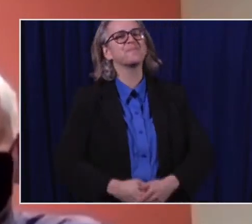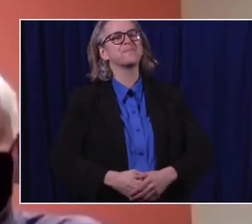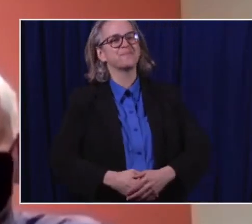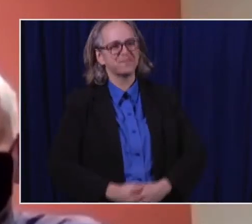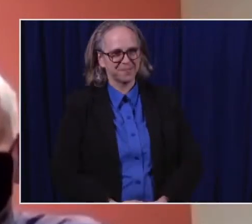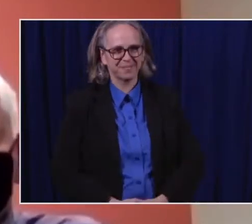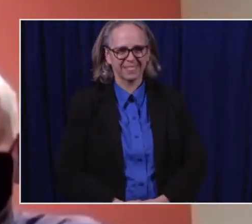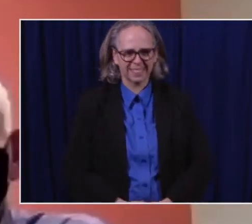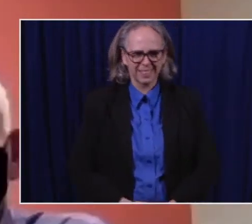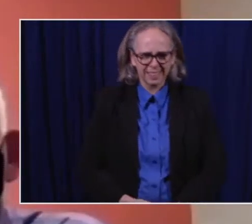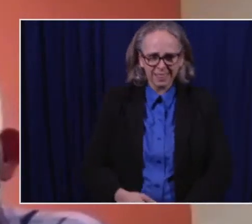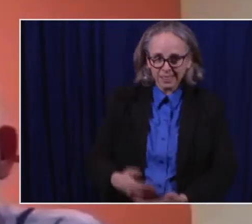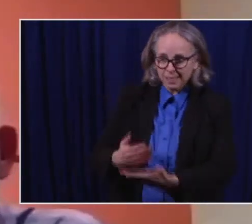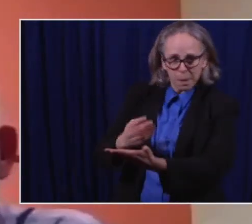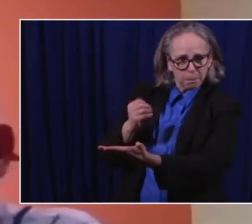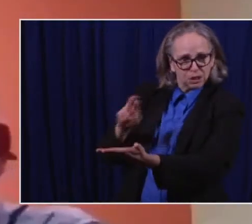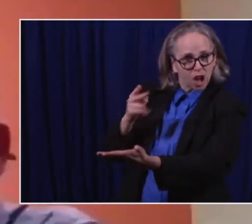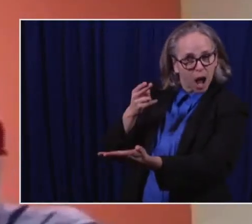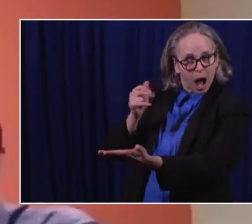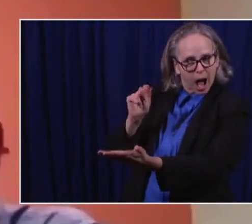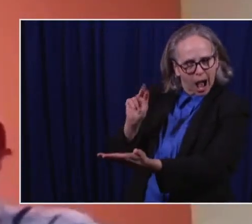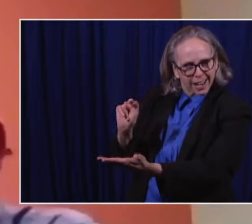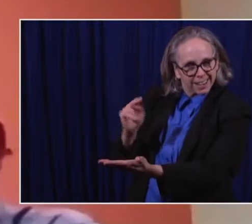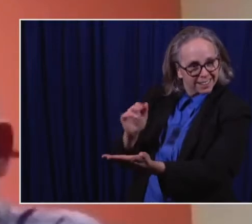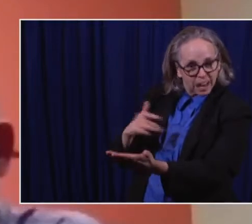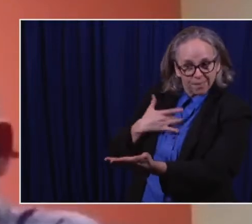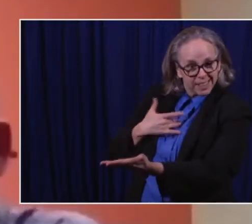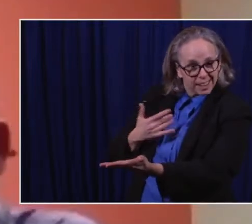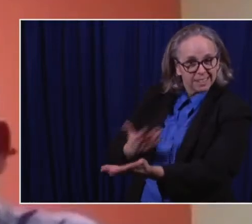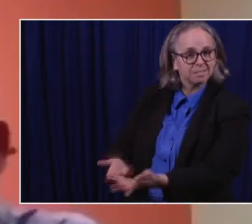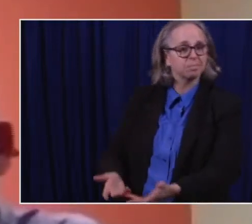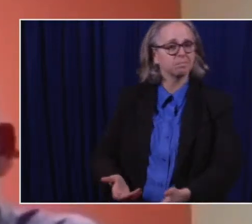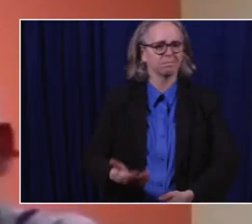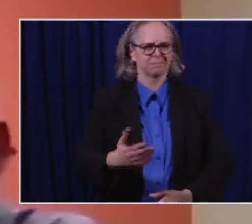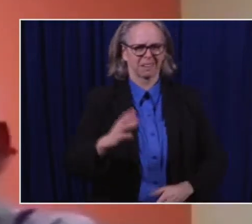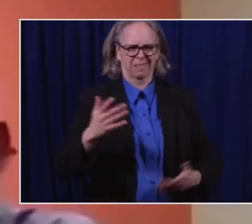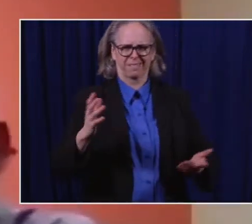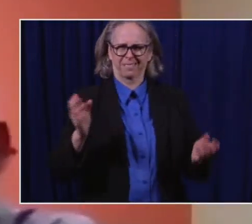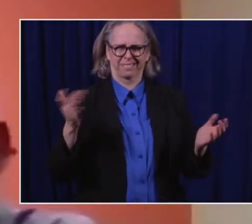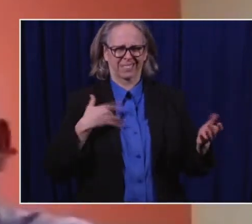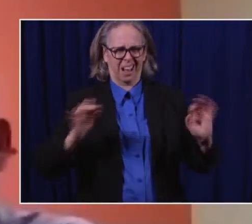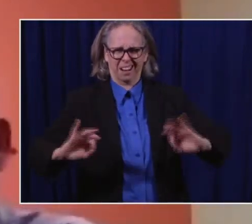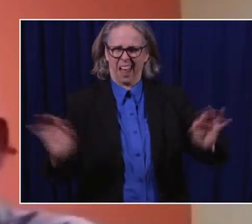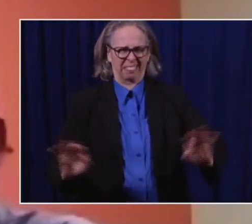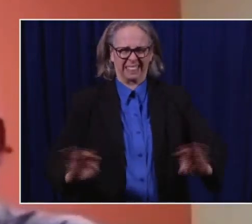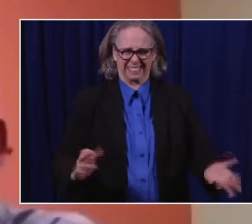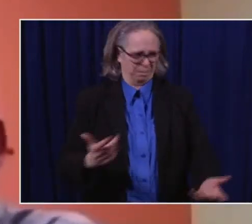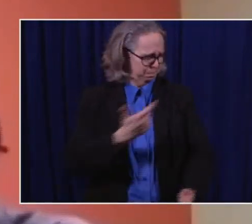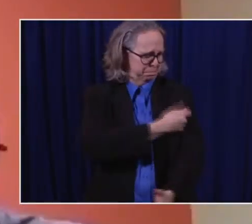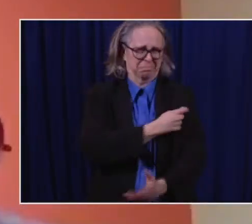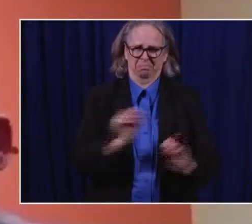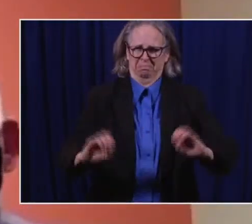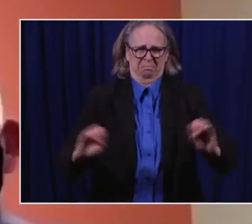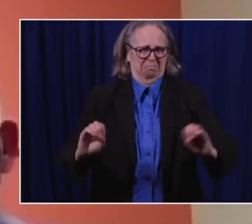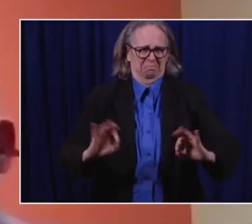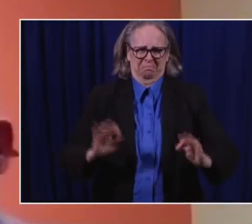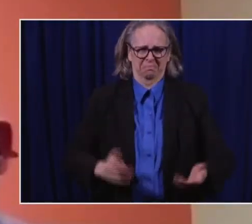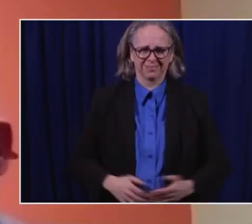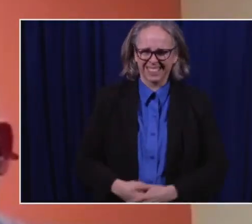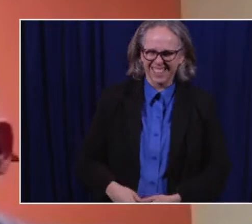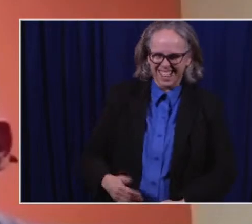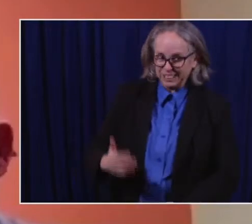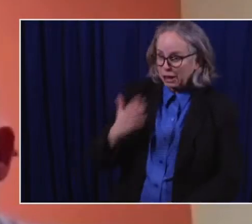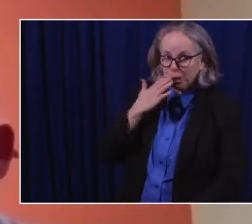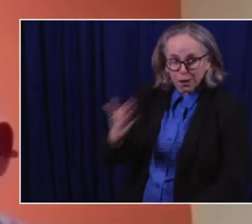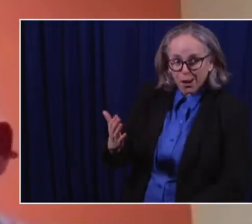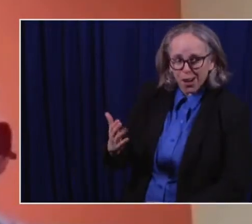Mr. Hahn, you doing okay there? Feel great. Didn't feel a thing. Painless. All right. You both have a good day. Thank you very